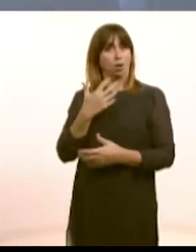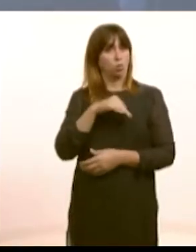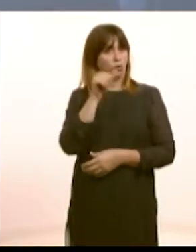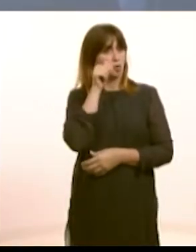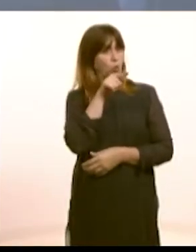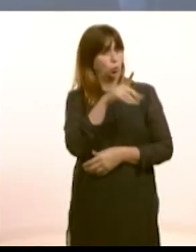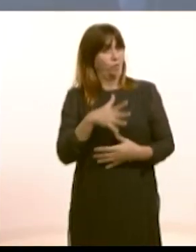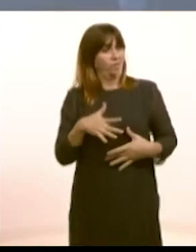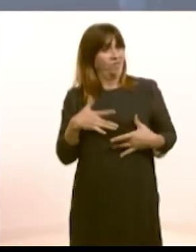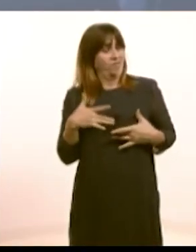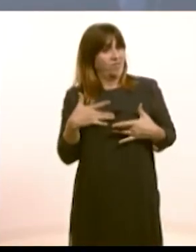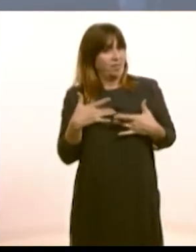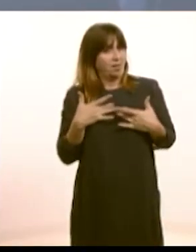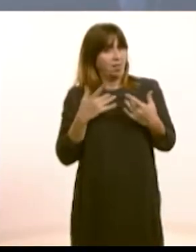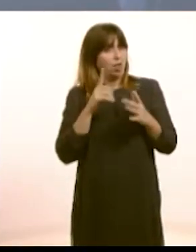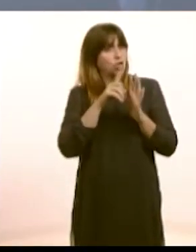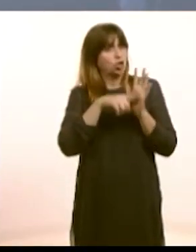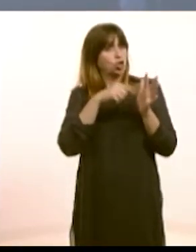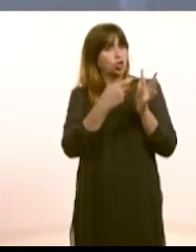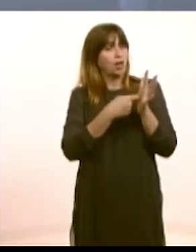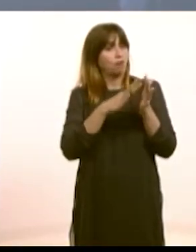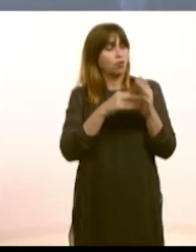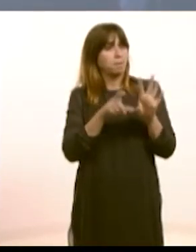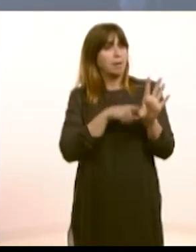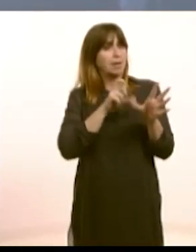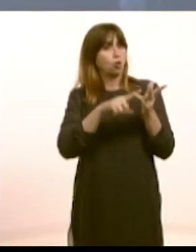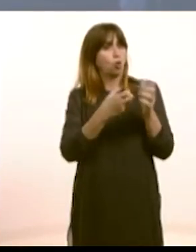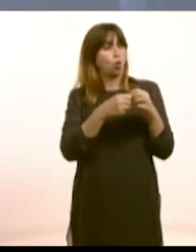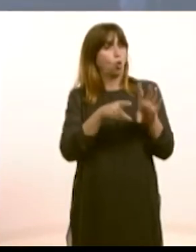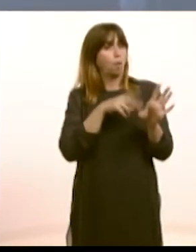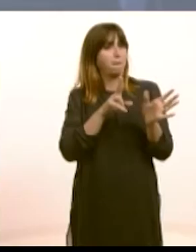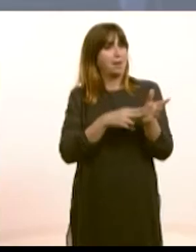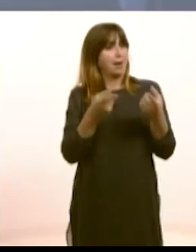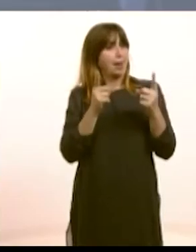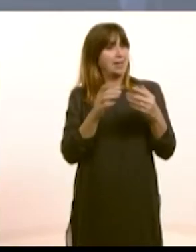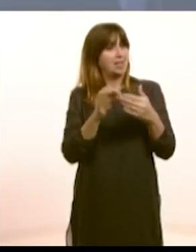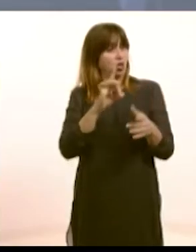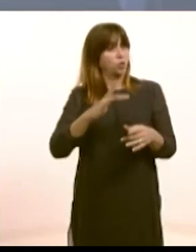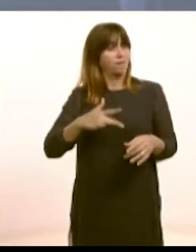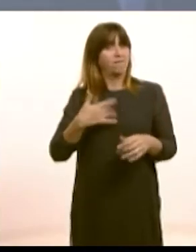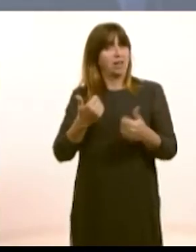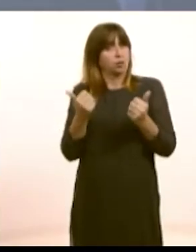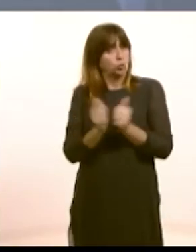the best outcome from Jeremy Corbyn's leadership. Do you think that the best interests